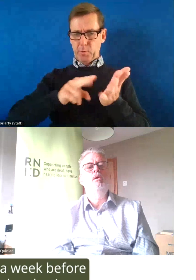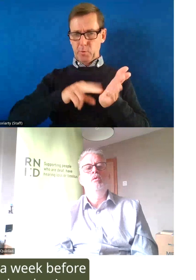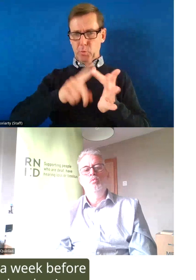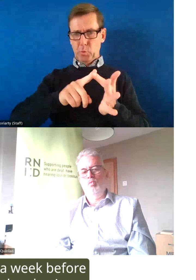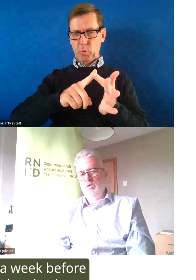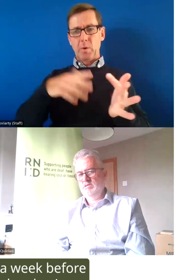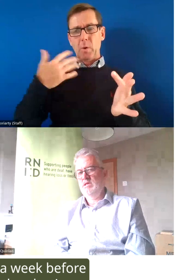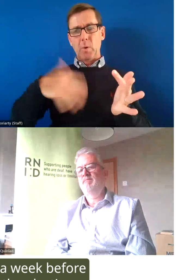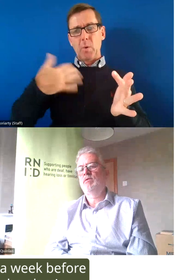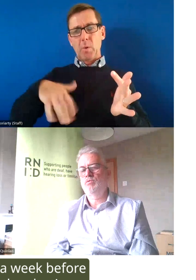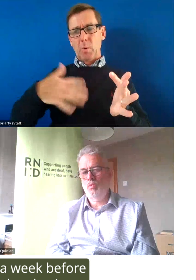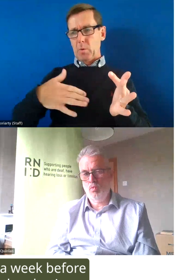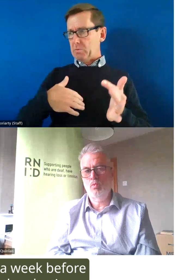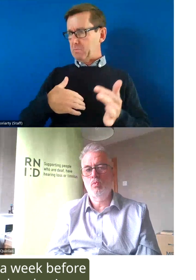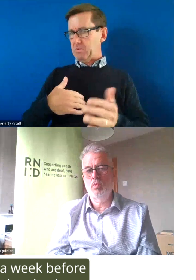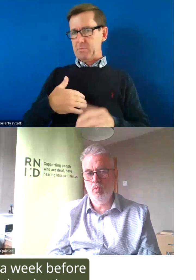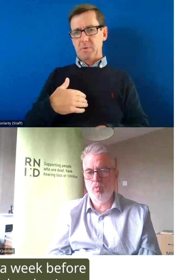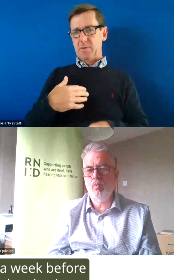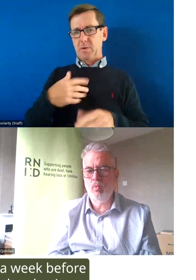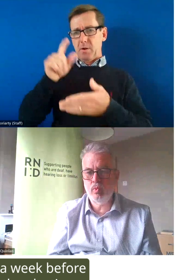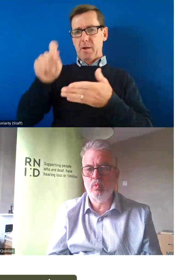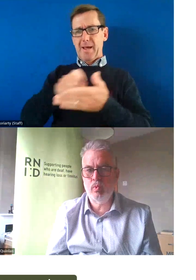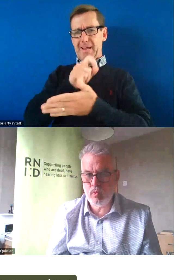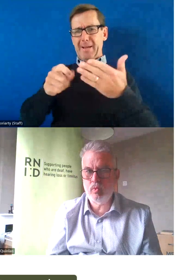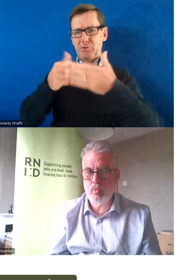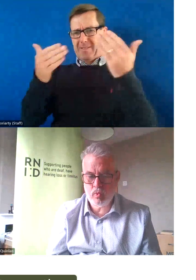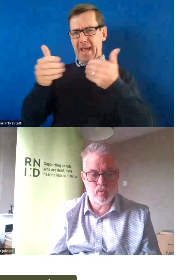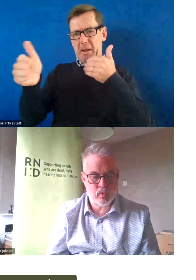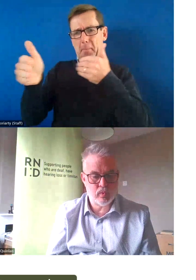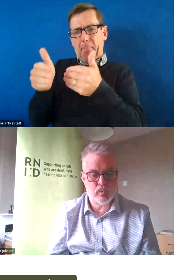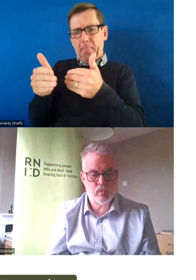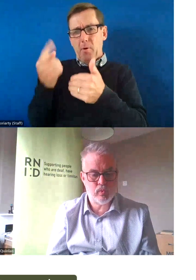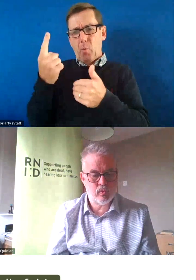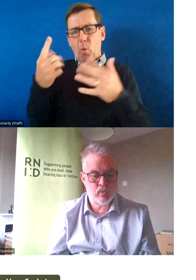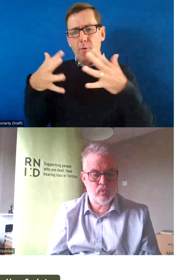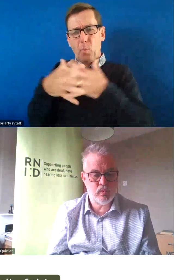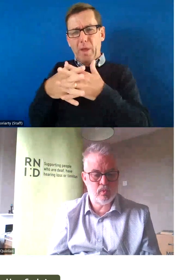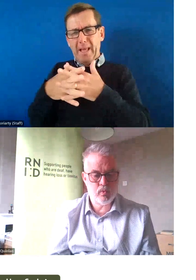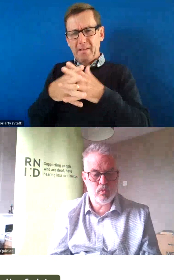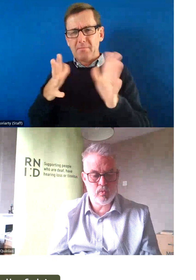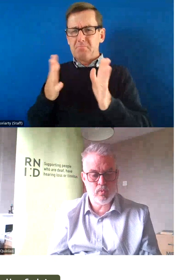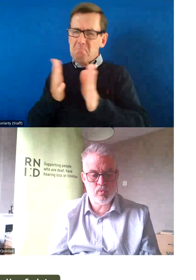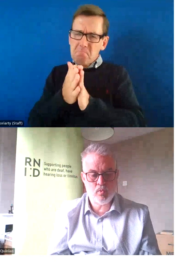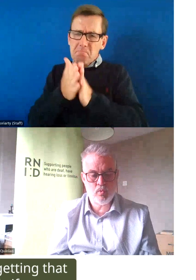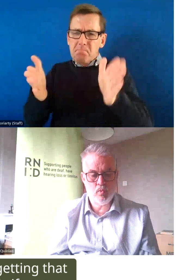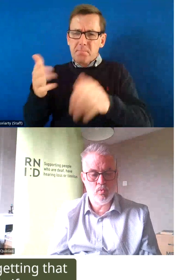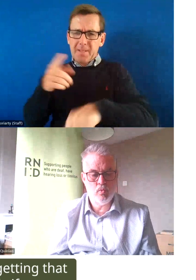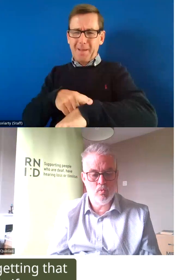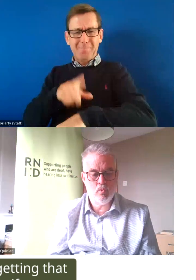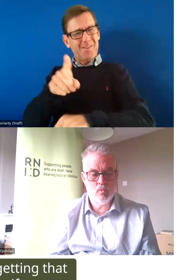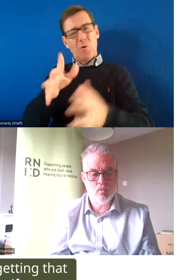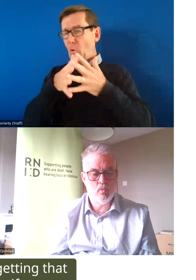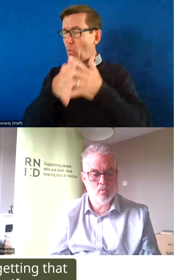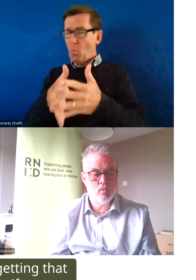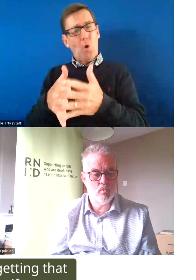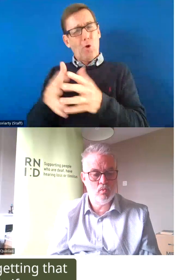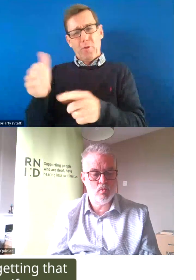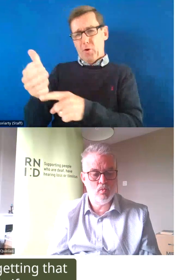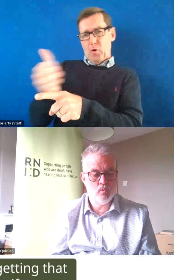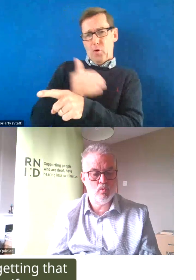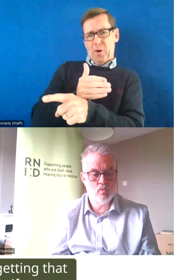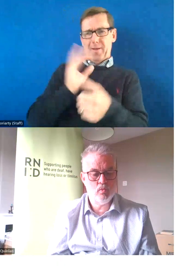about just over a week before polling day, before the election. So you've got a bit more time. But again, like all of this, it's really worth getting that